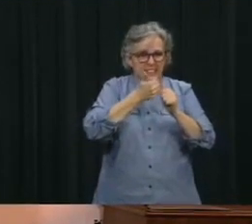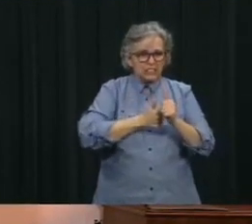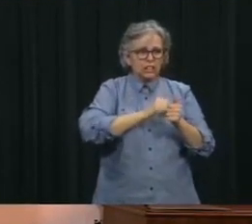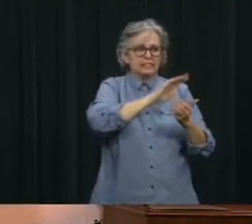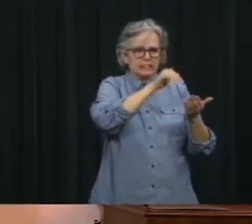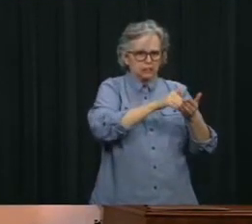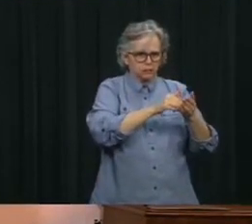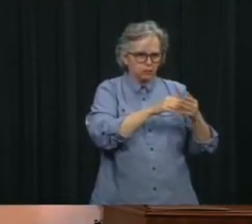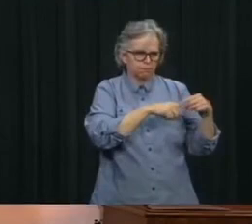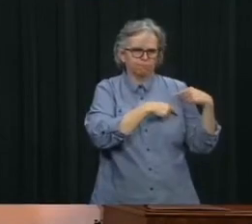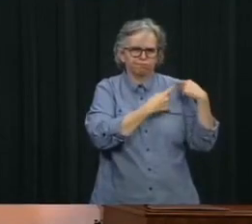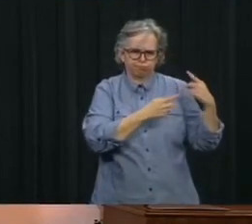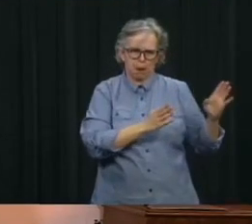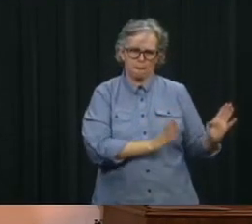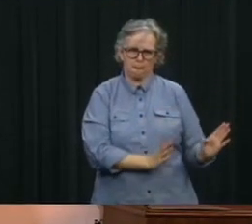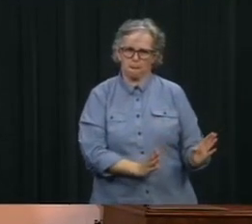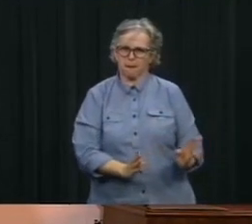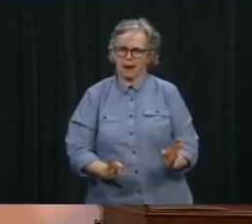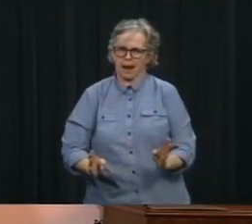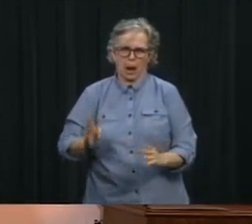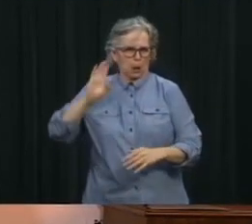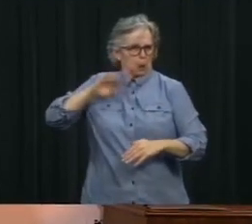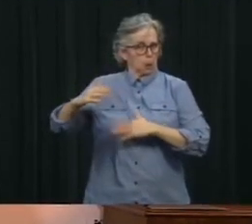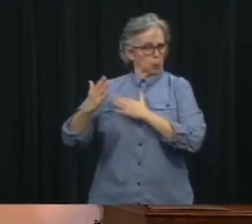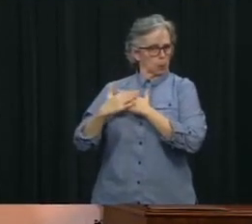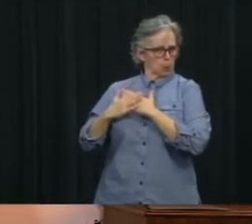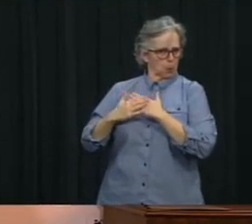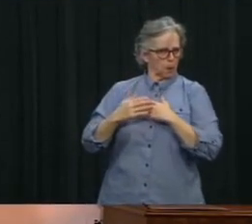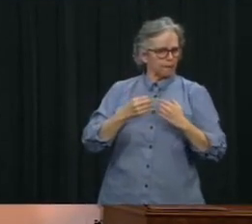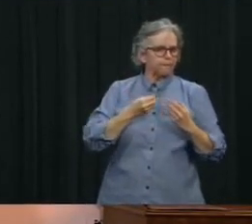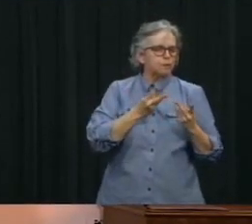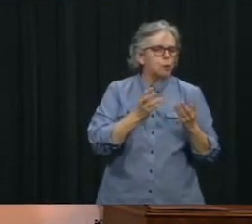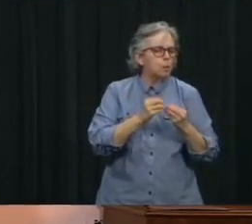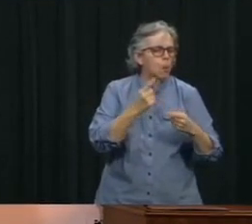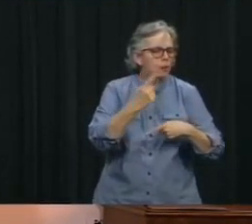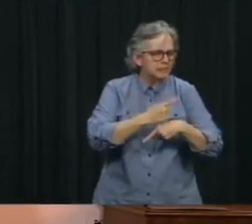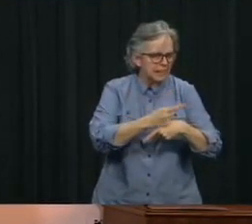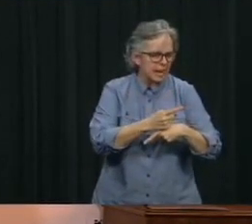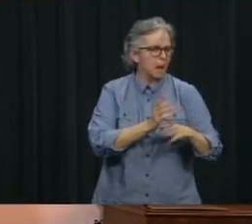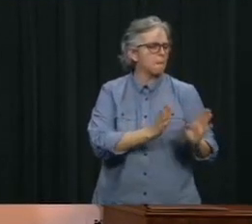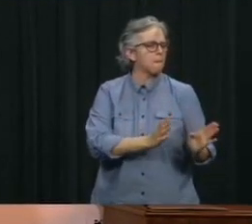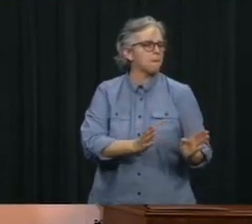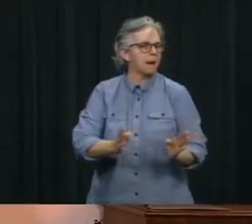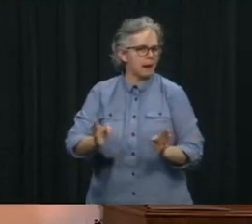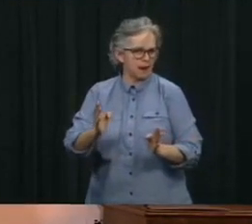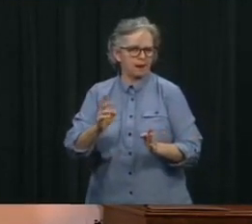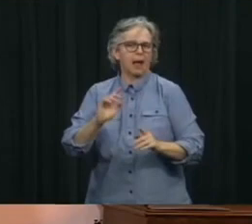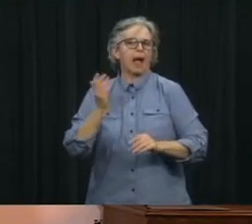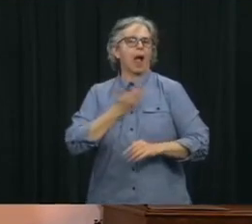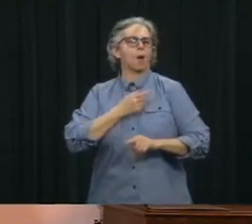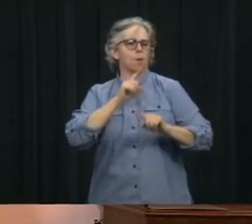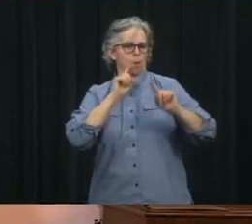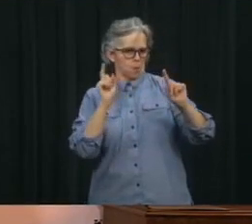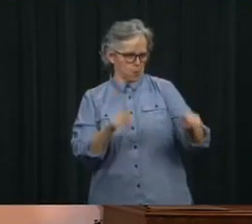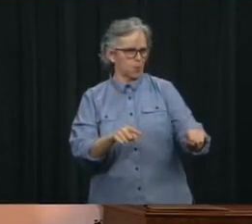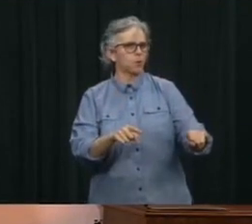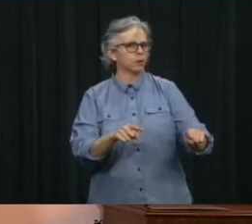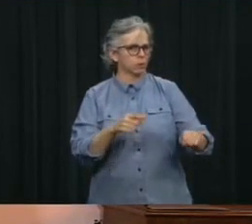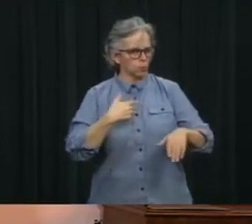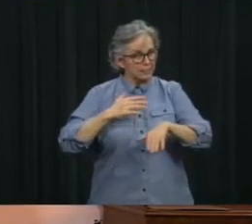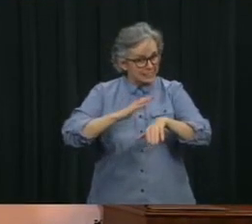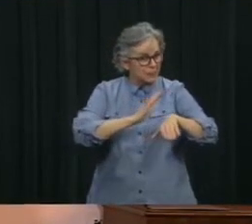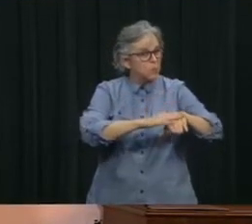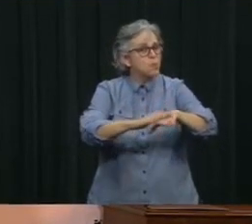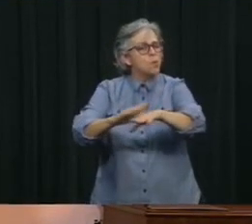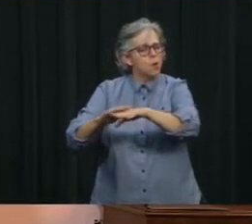give a few more days now that we're making the final order. Well, it's an order that we've been signaling for some time, but today making that final